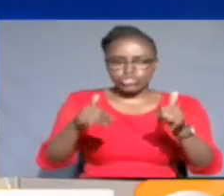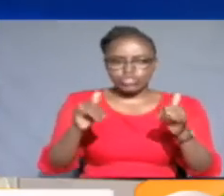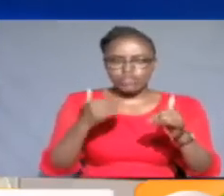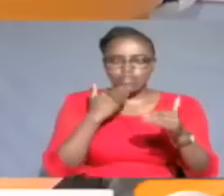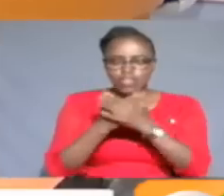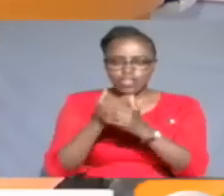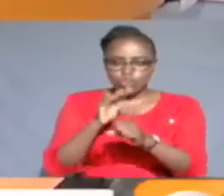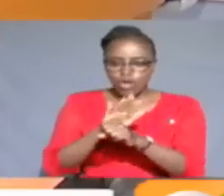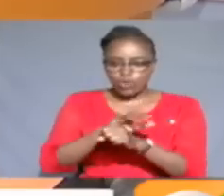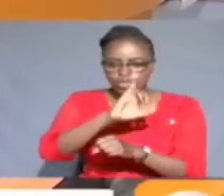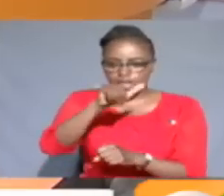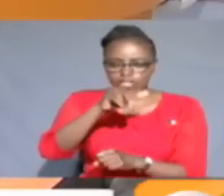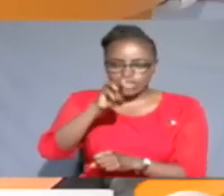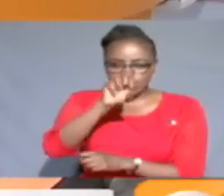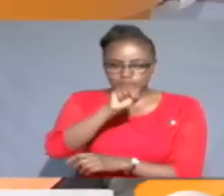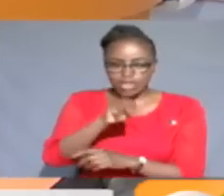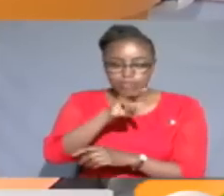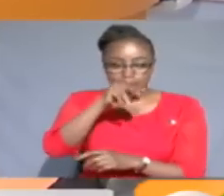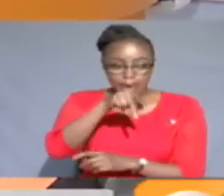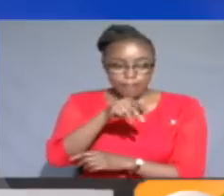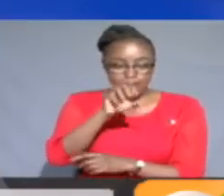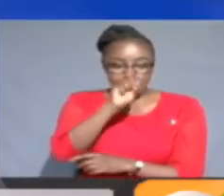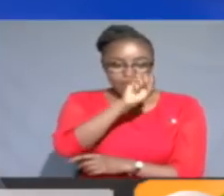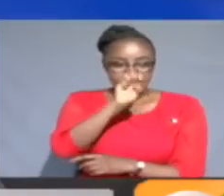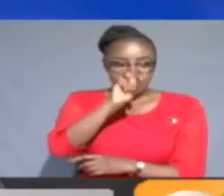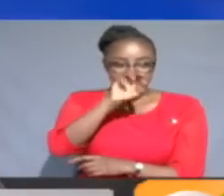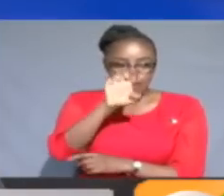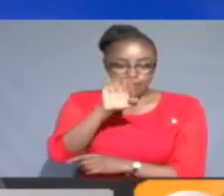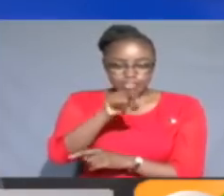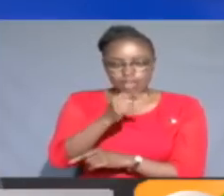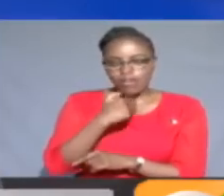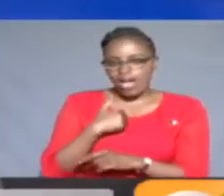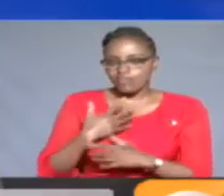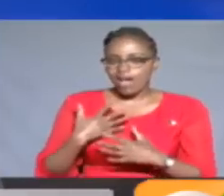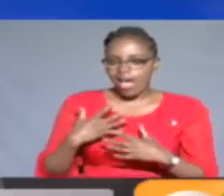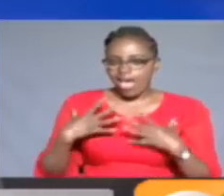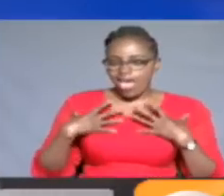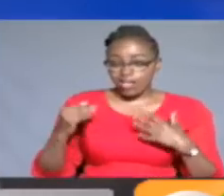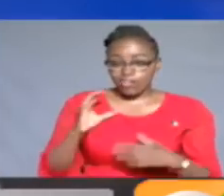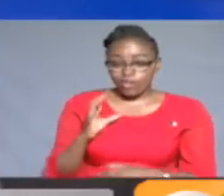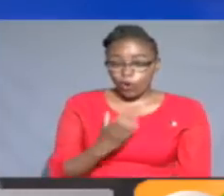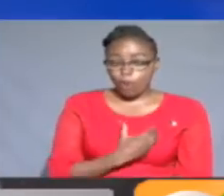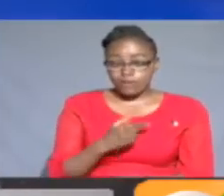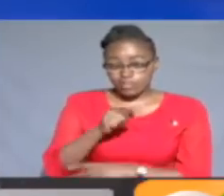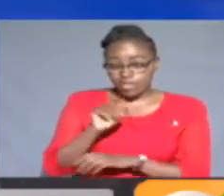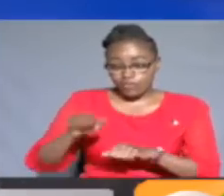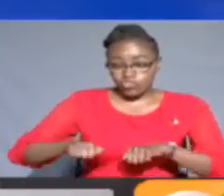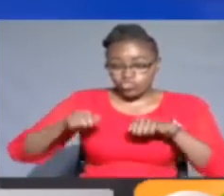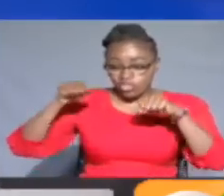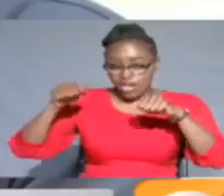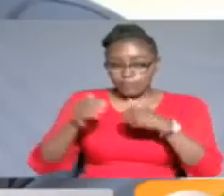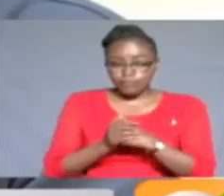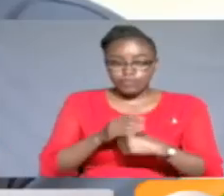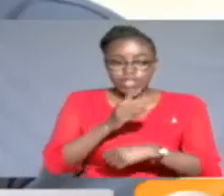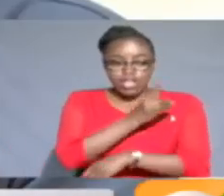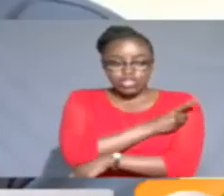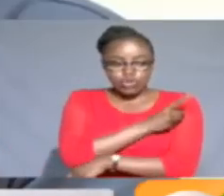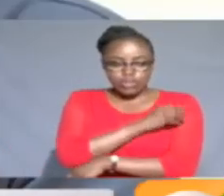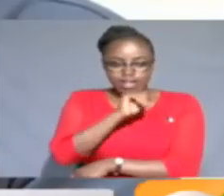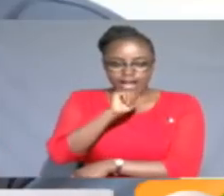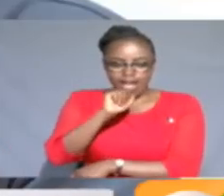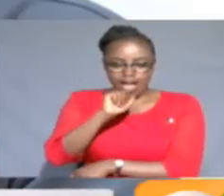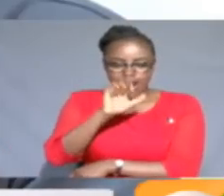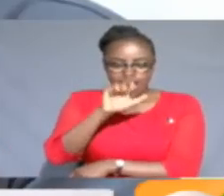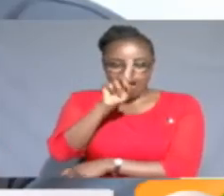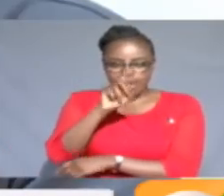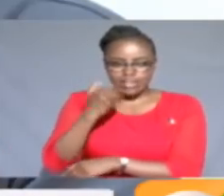Dr. James Jikal is a member of parliament for SEME, also sits in the health committee. And Dr. Alex Muturi, a